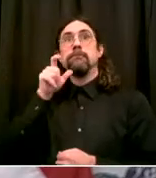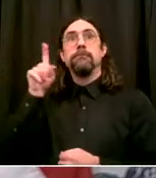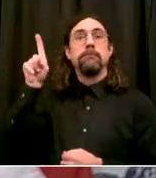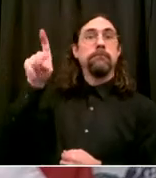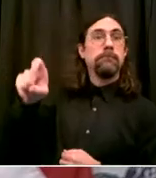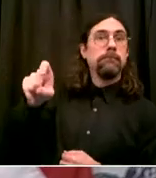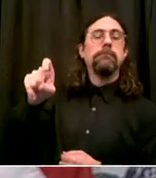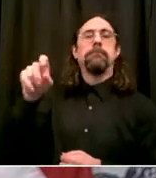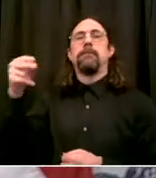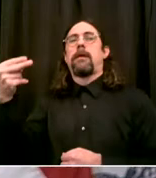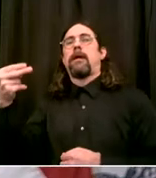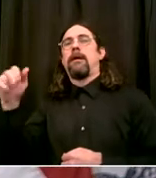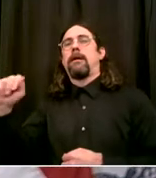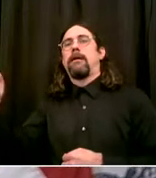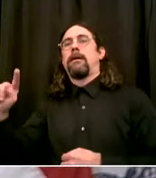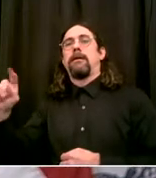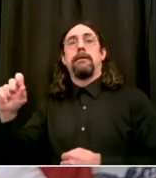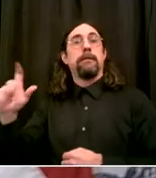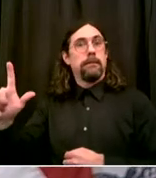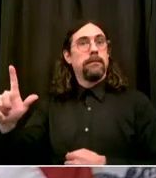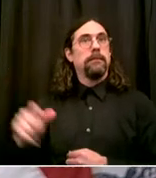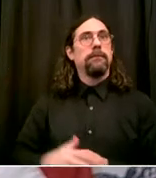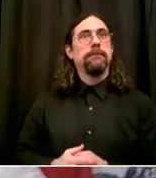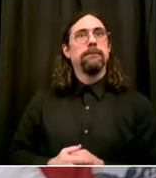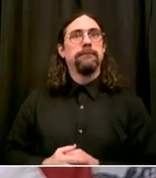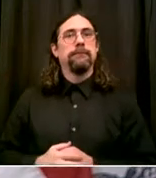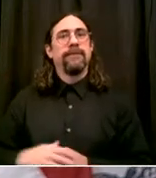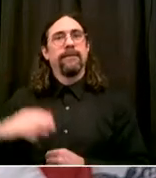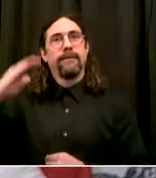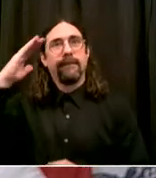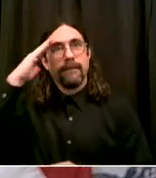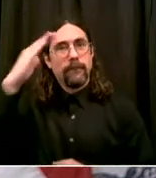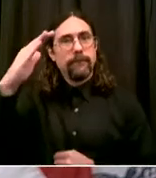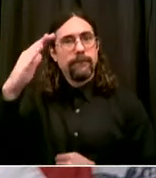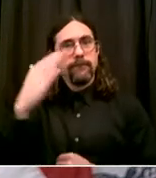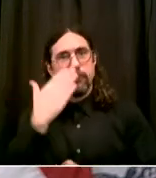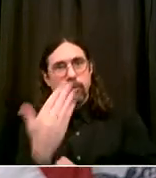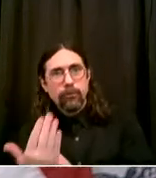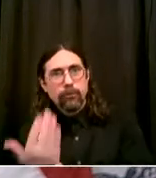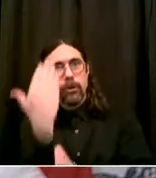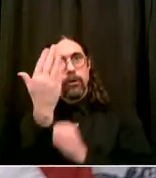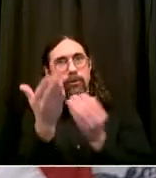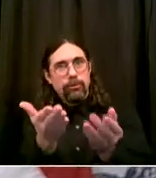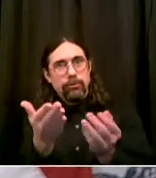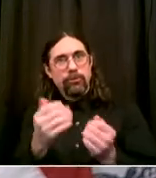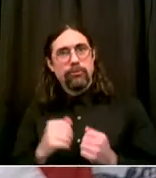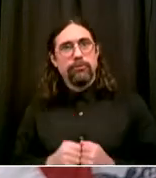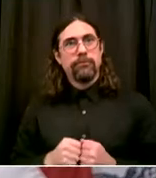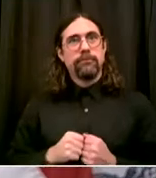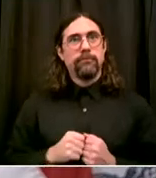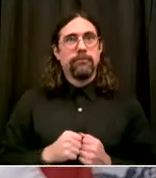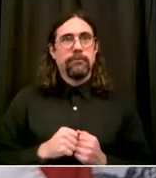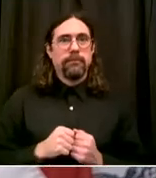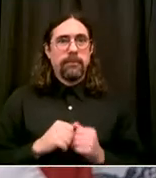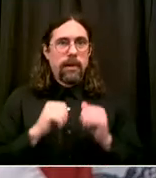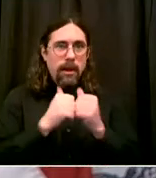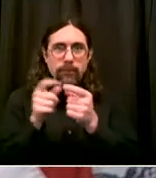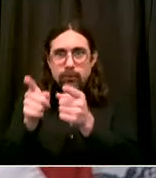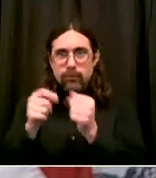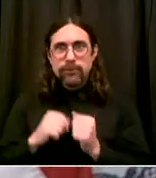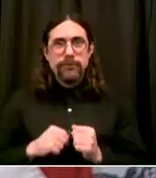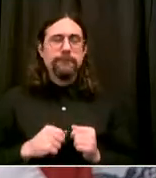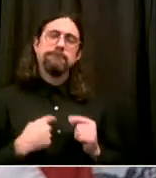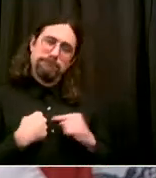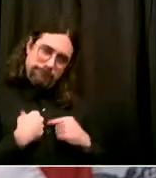I'm good. You've probably seen that video of a group of bicyclists attacking a man and his mother inside his